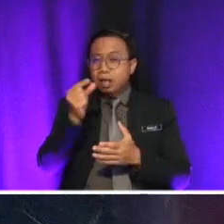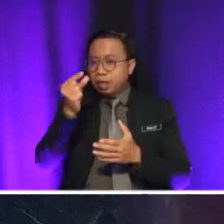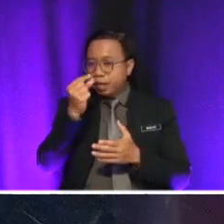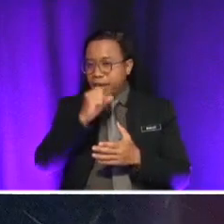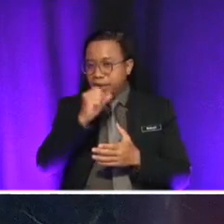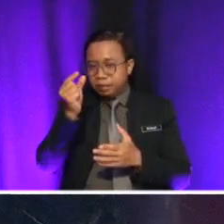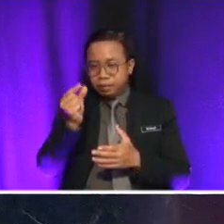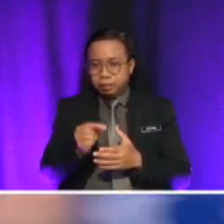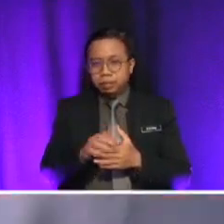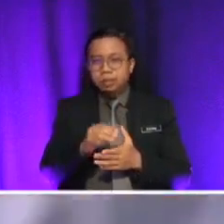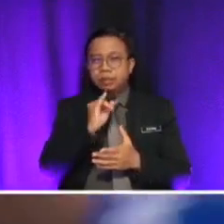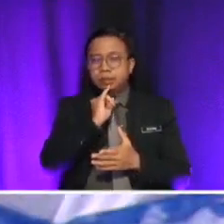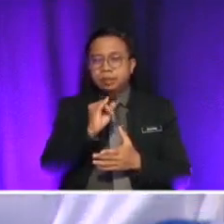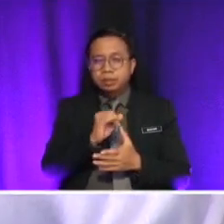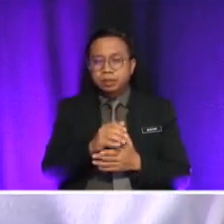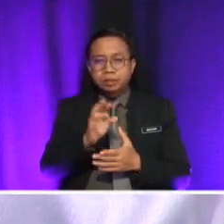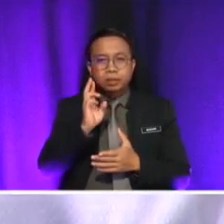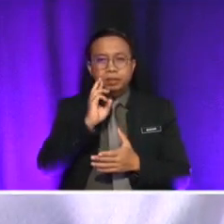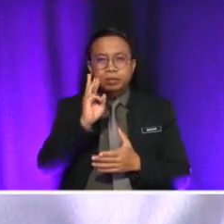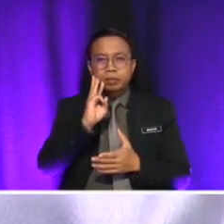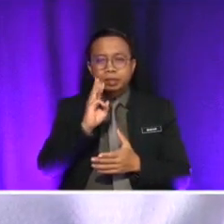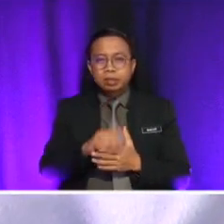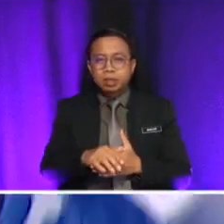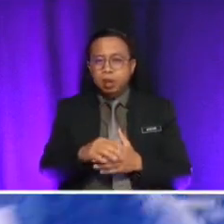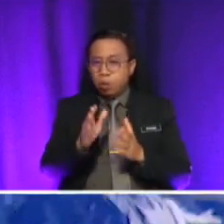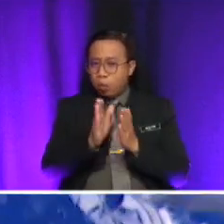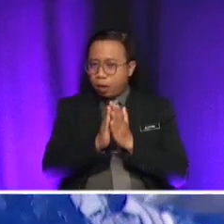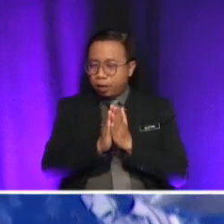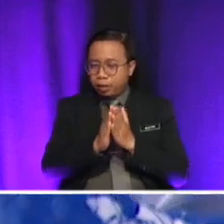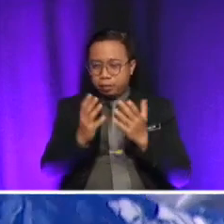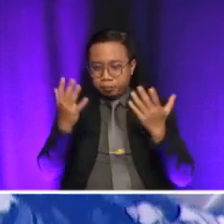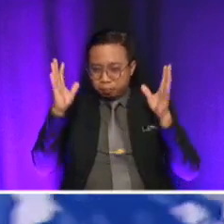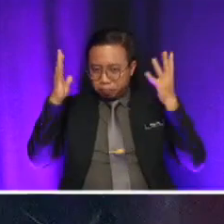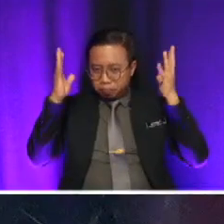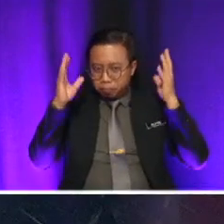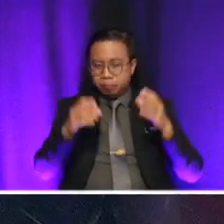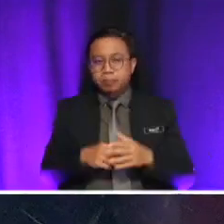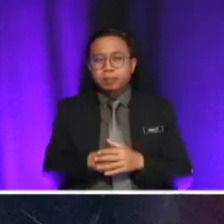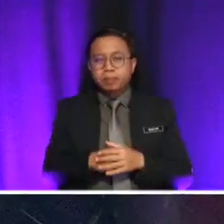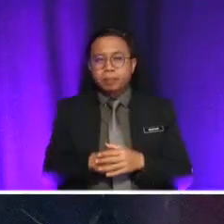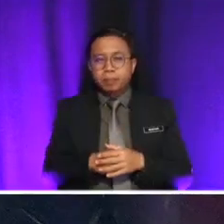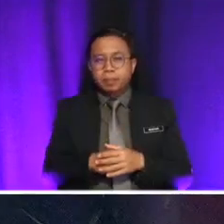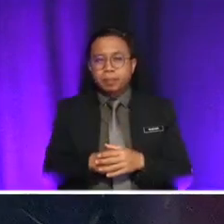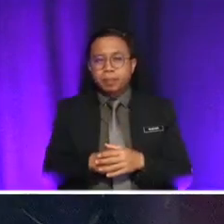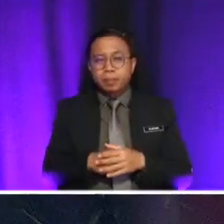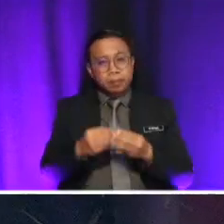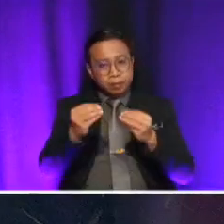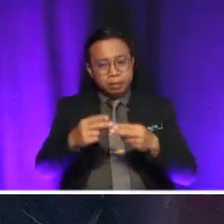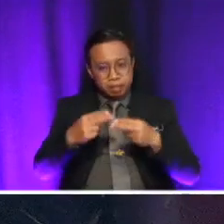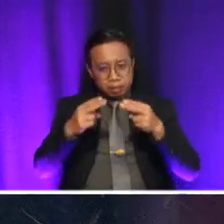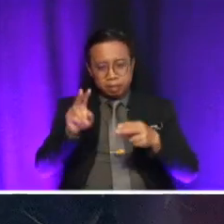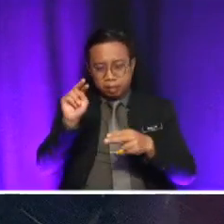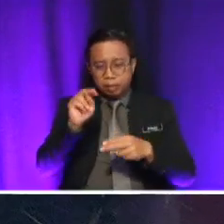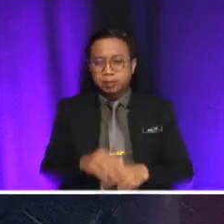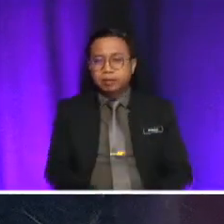for today's lesson is Rowena. Well done, Rowena. Okay, I'll get for you a Cadbury when I'm back to school.